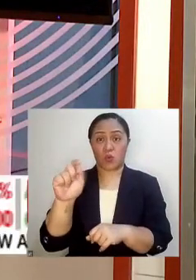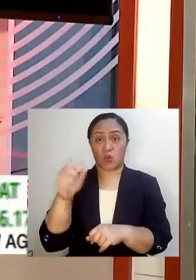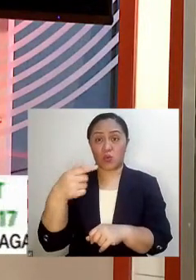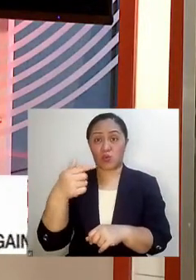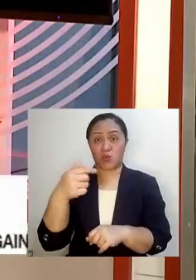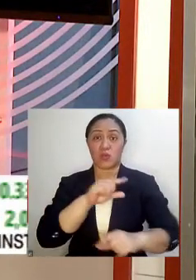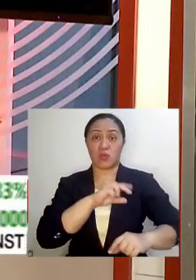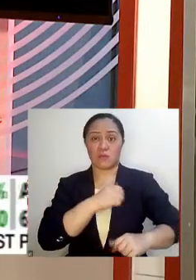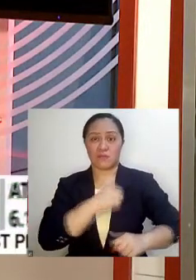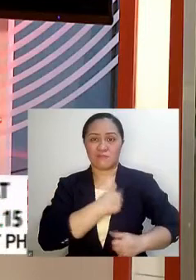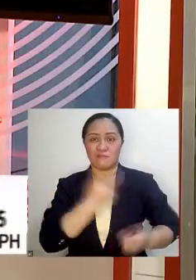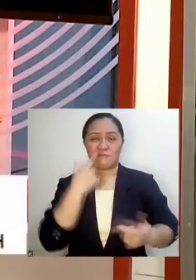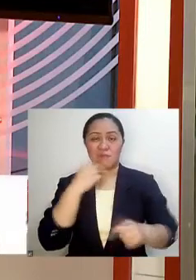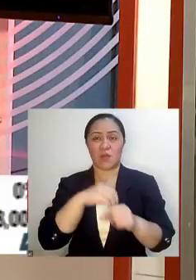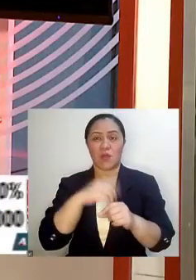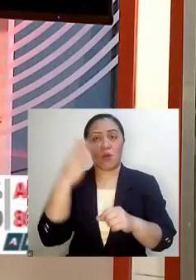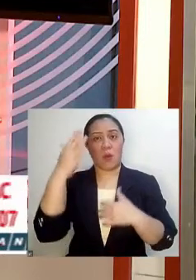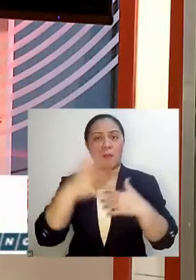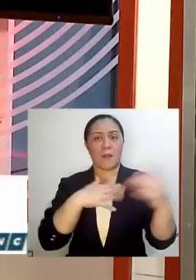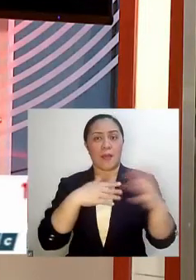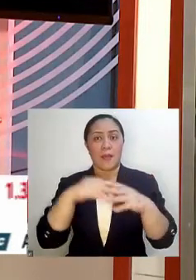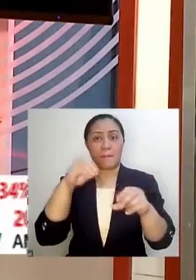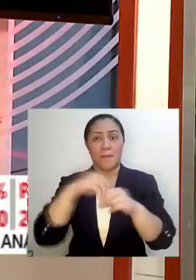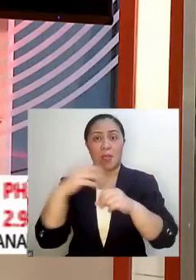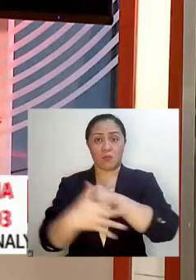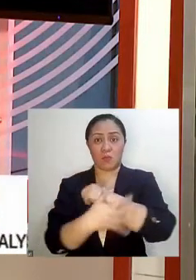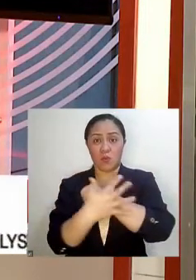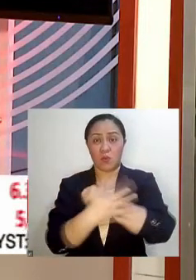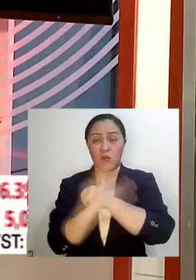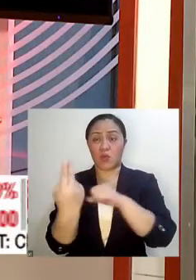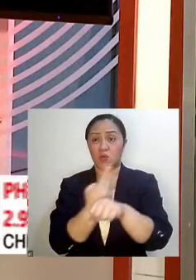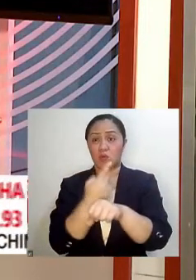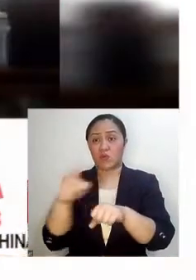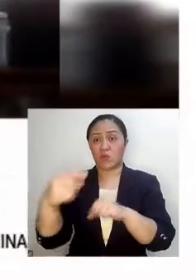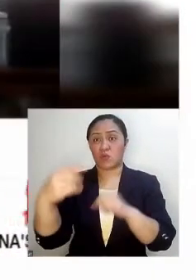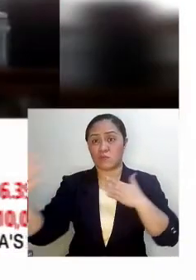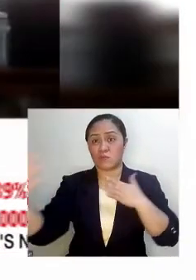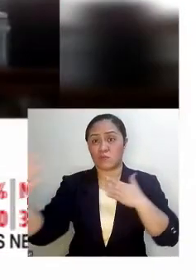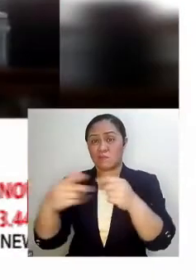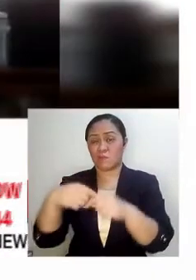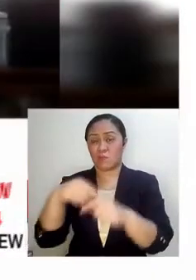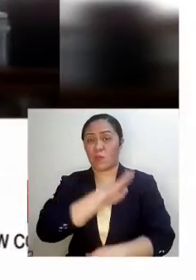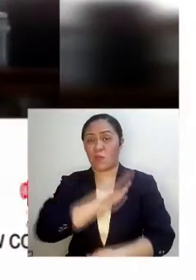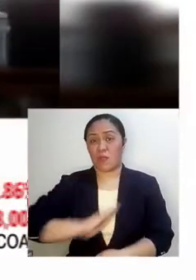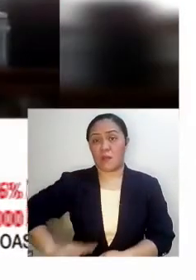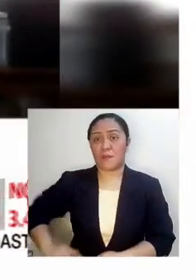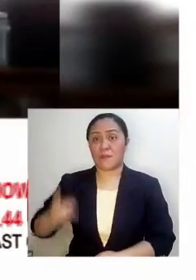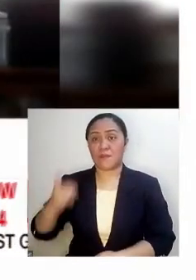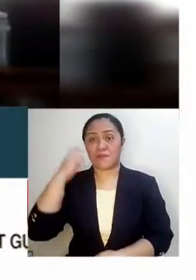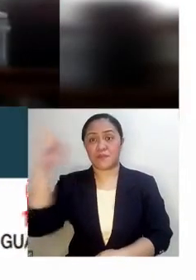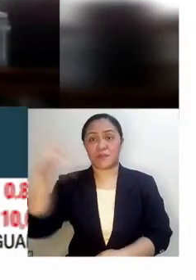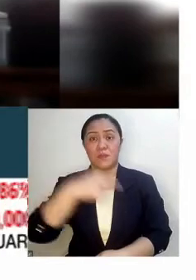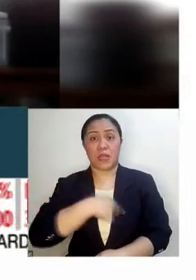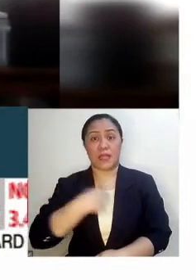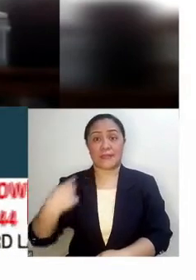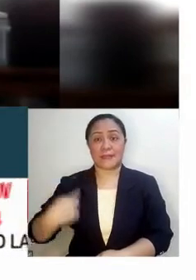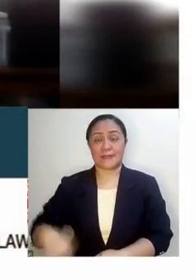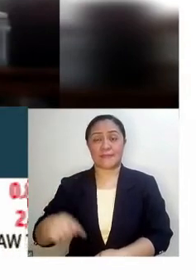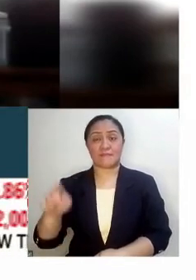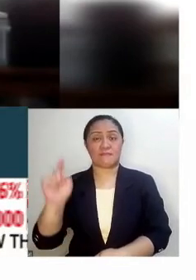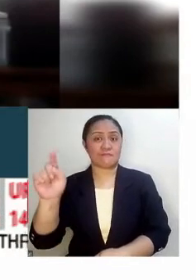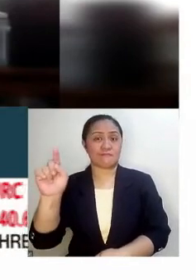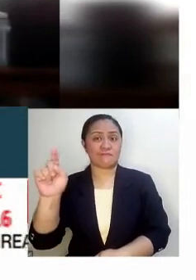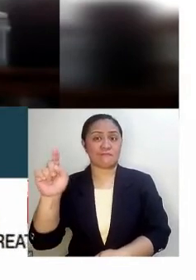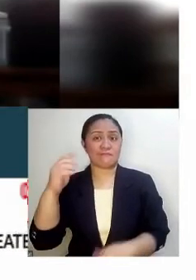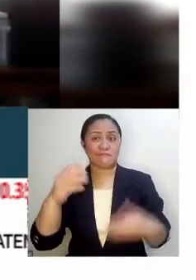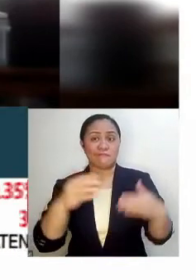the Duterte administration's attempts to forge closer ties with Beijing. The law allows the Chinese Coast Guard to use lethal force